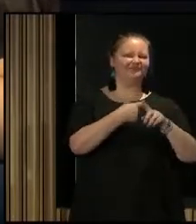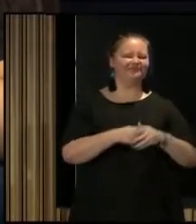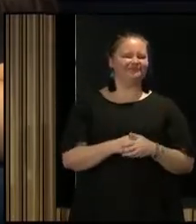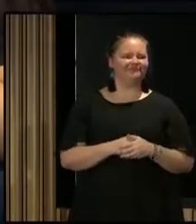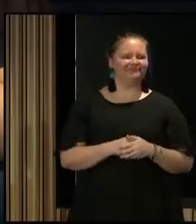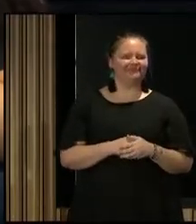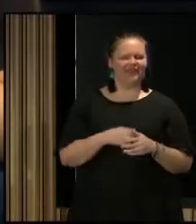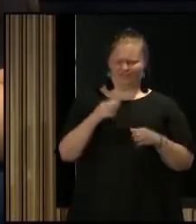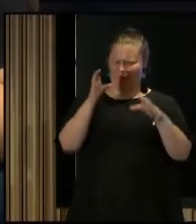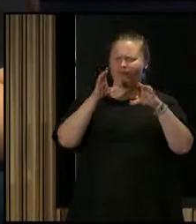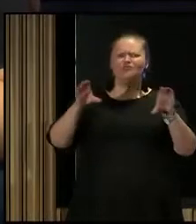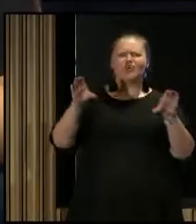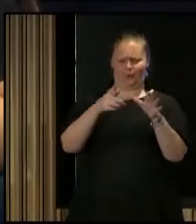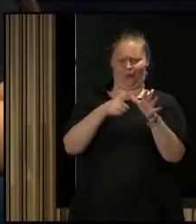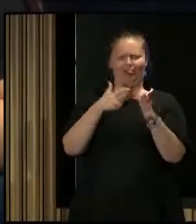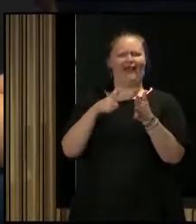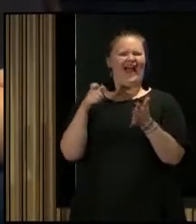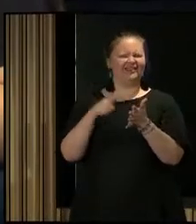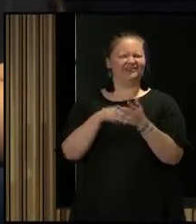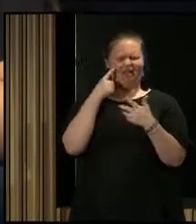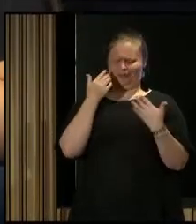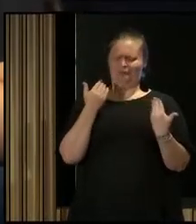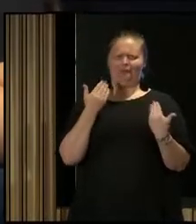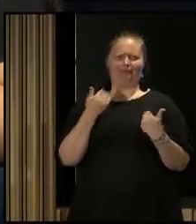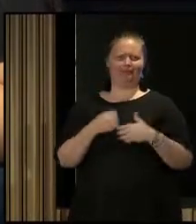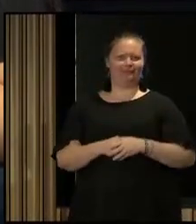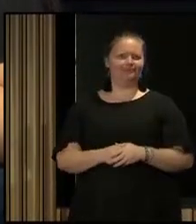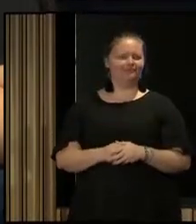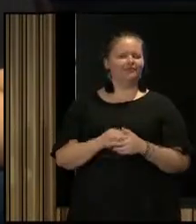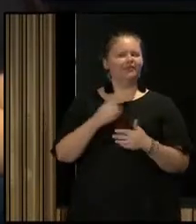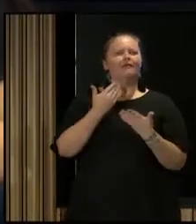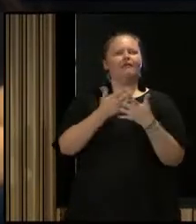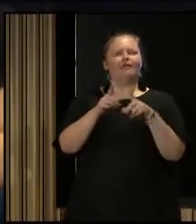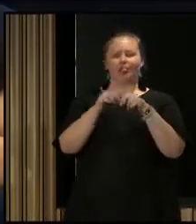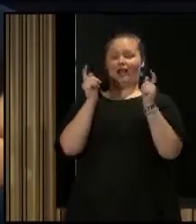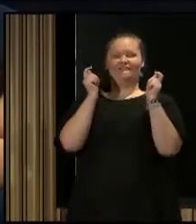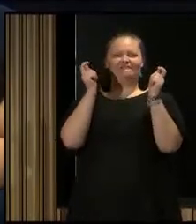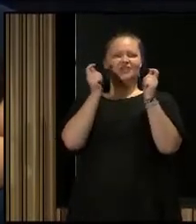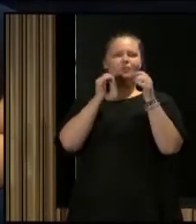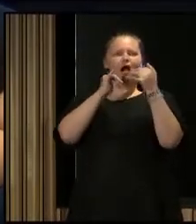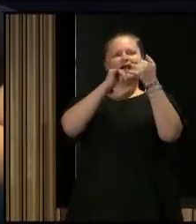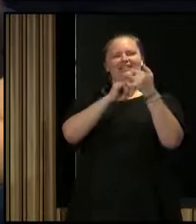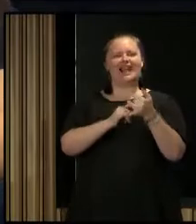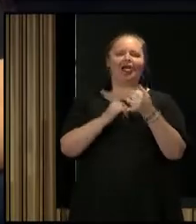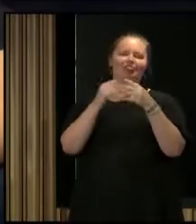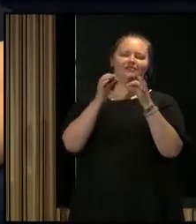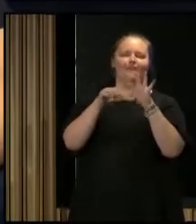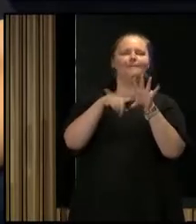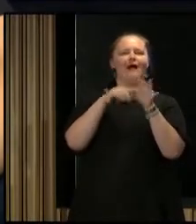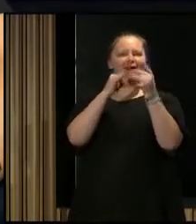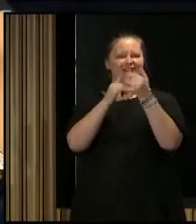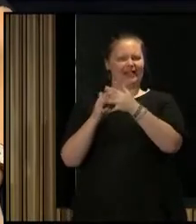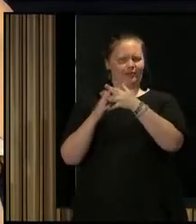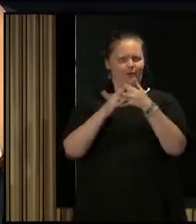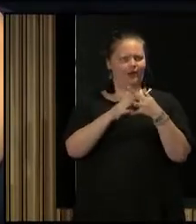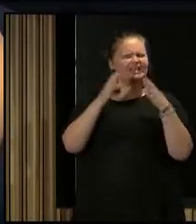for a choral act, I feel like it was pretty cool. We were on like the festival lineup for South by Southwest and stuff. Like, I was like, is